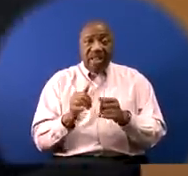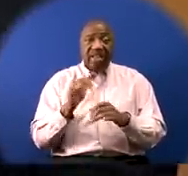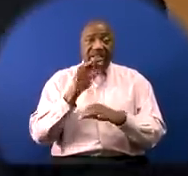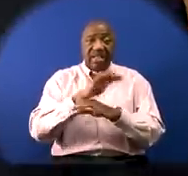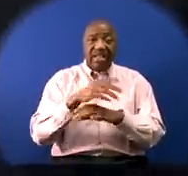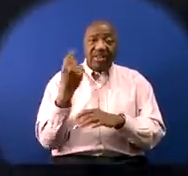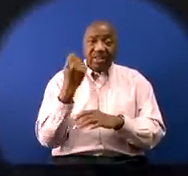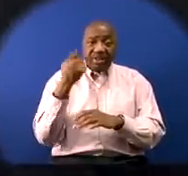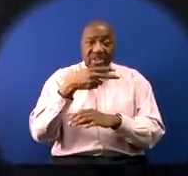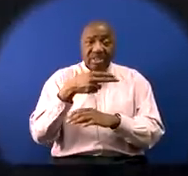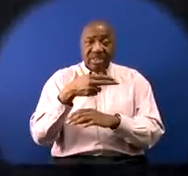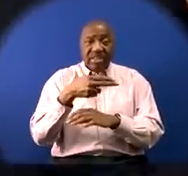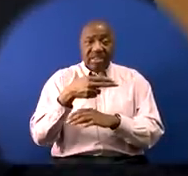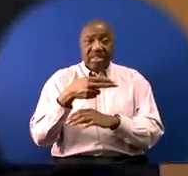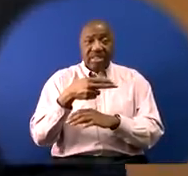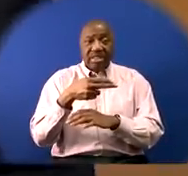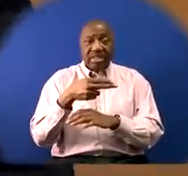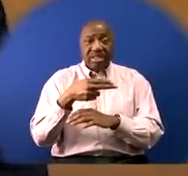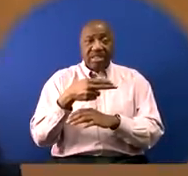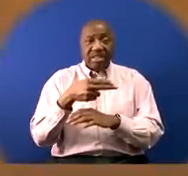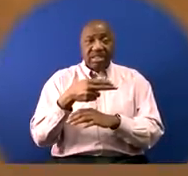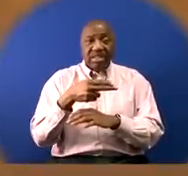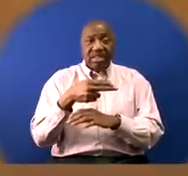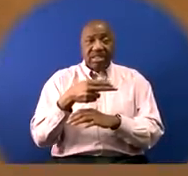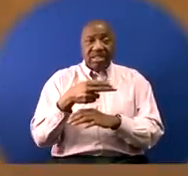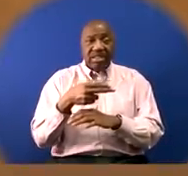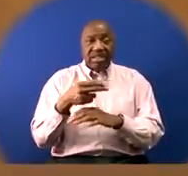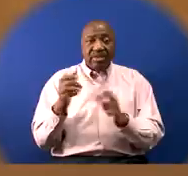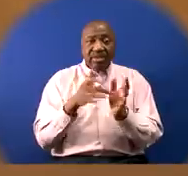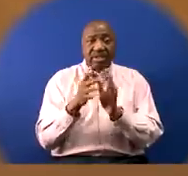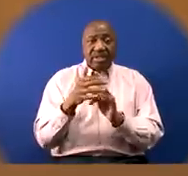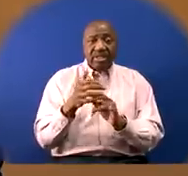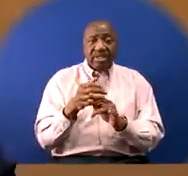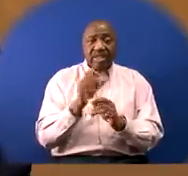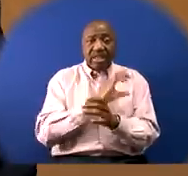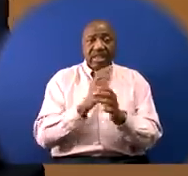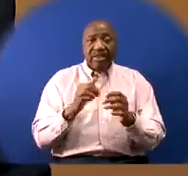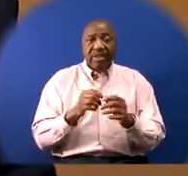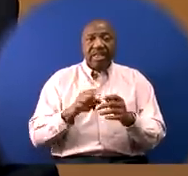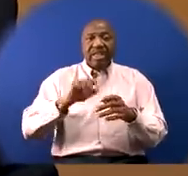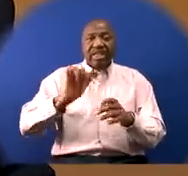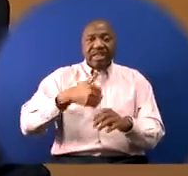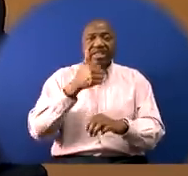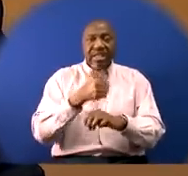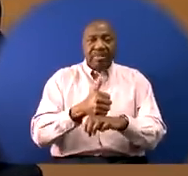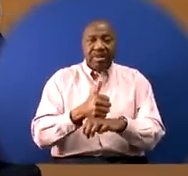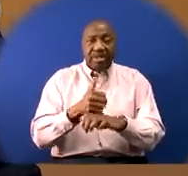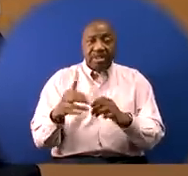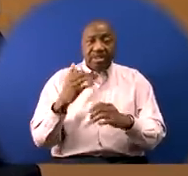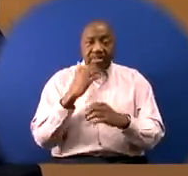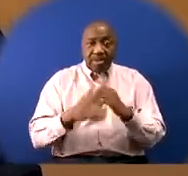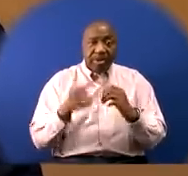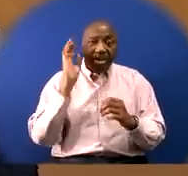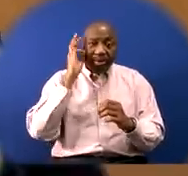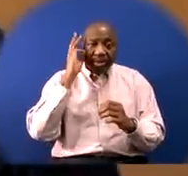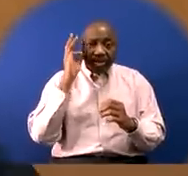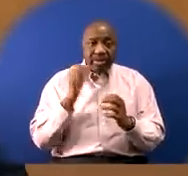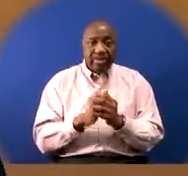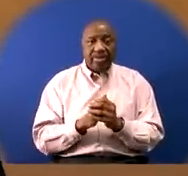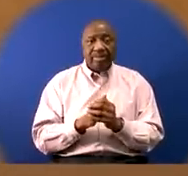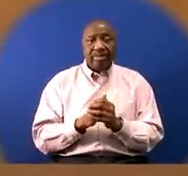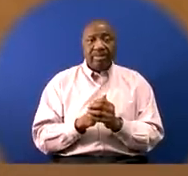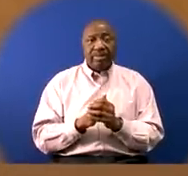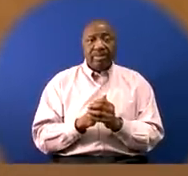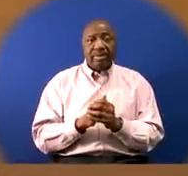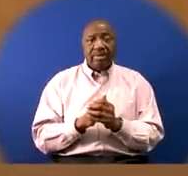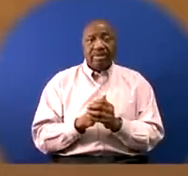Thursday evening, last night to be sure, the Lord instituted this meal with his disciples. He took them into a large